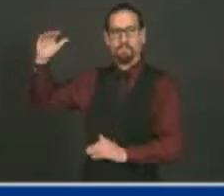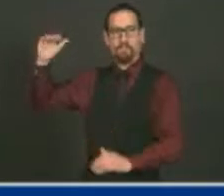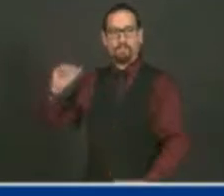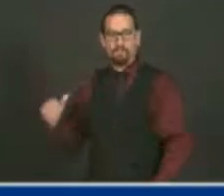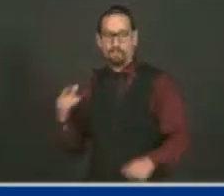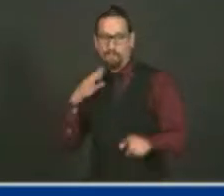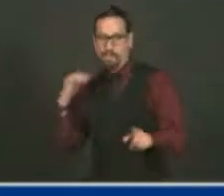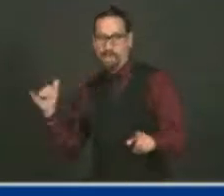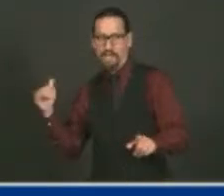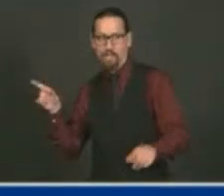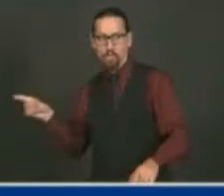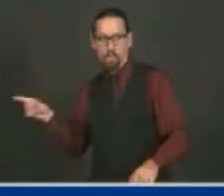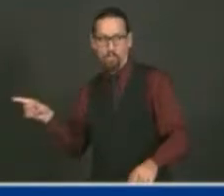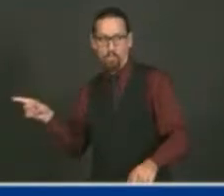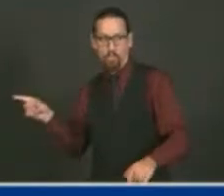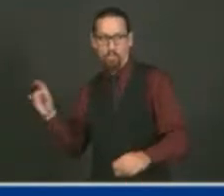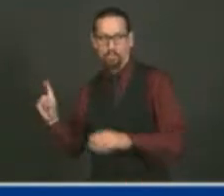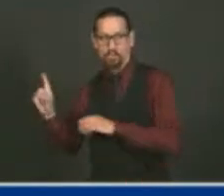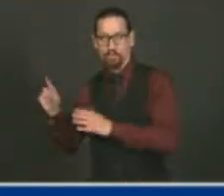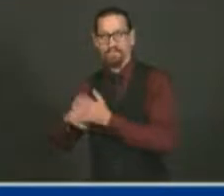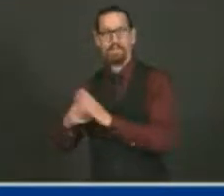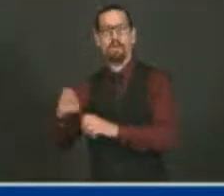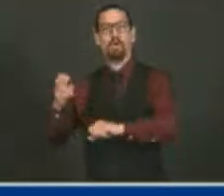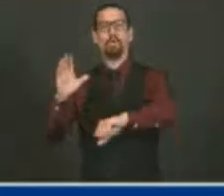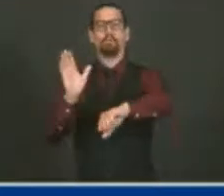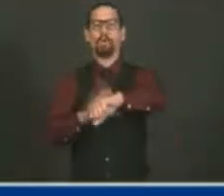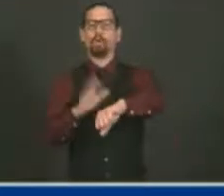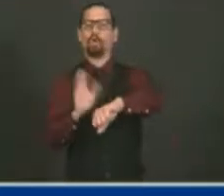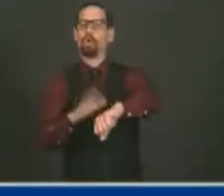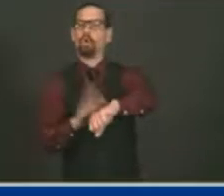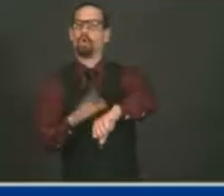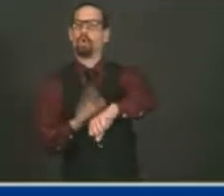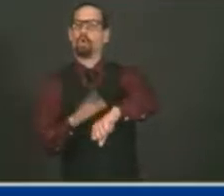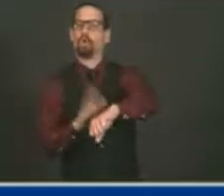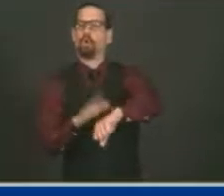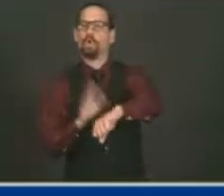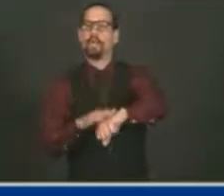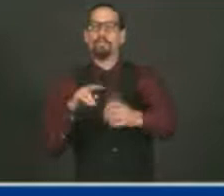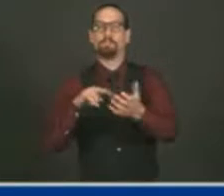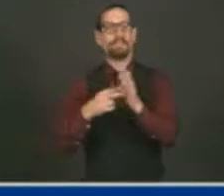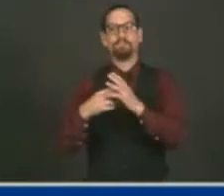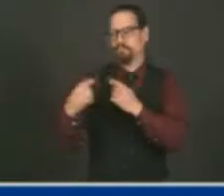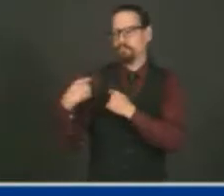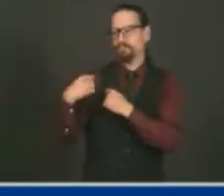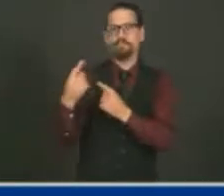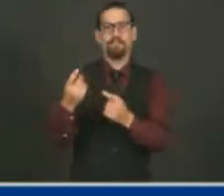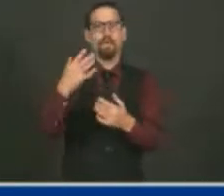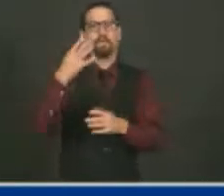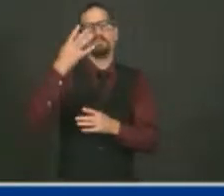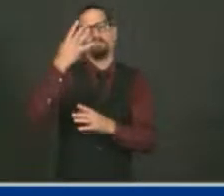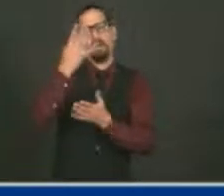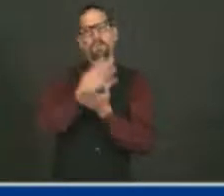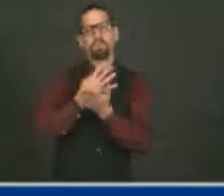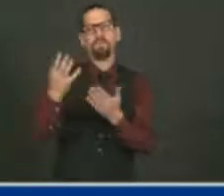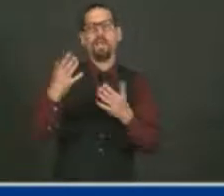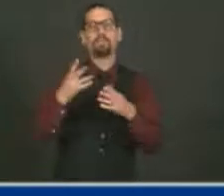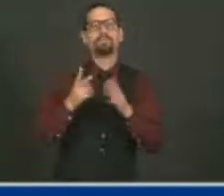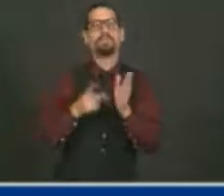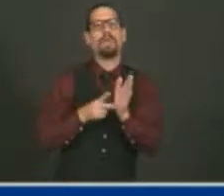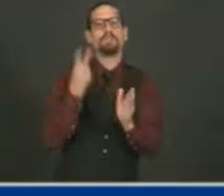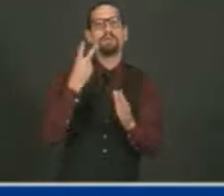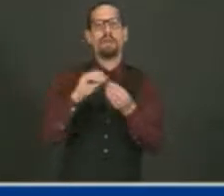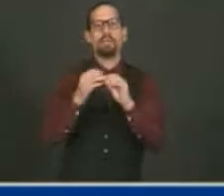4 weeks, we've seen a doubling of our hospitalizations. That's a wake-up call, a doubling